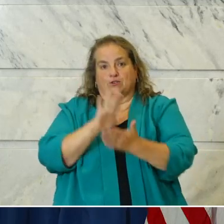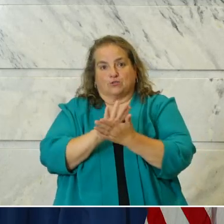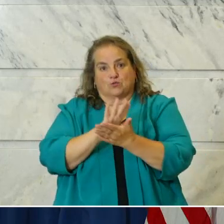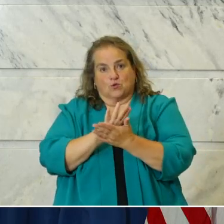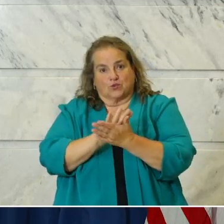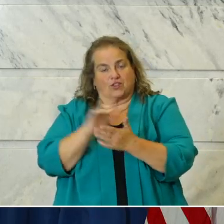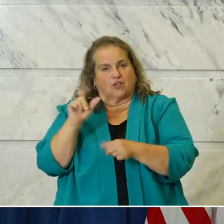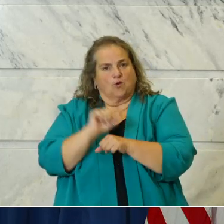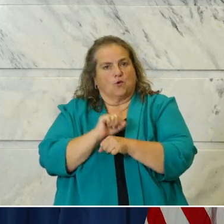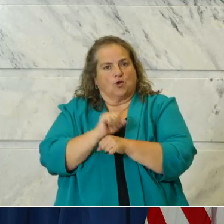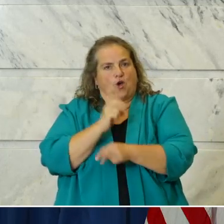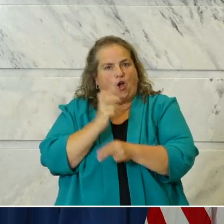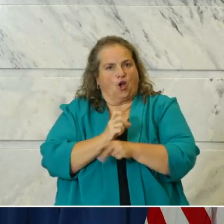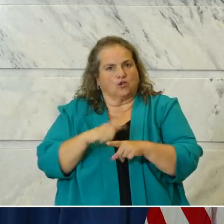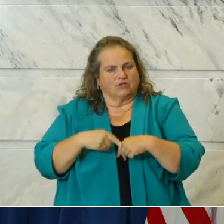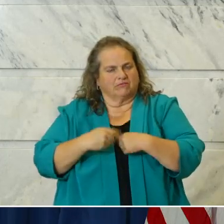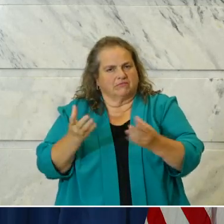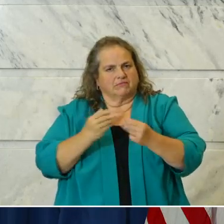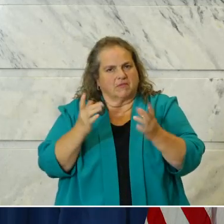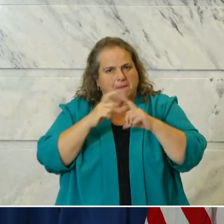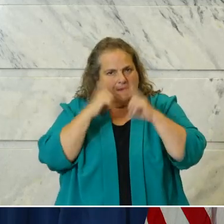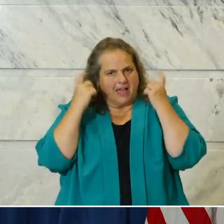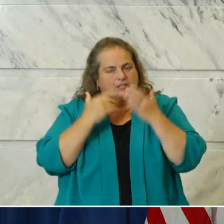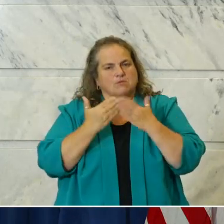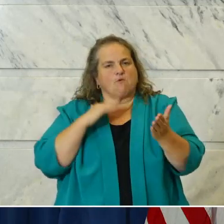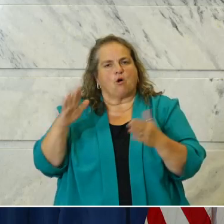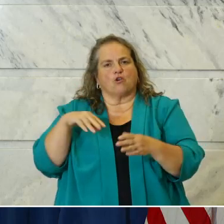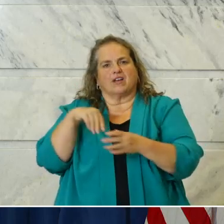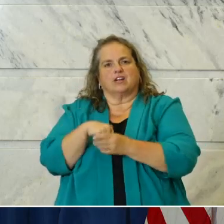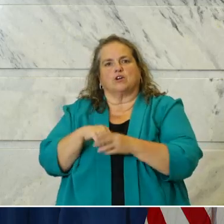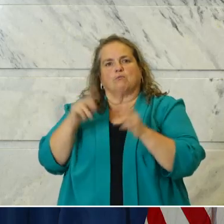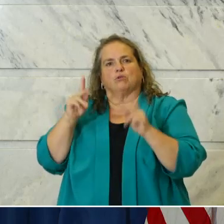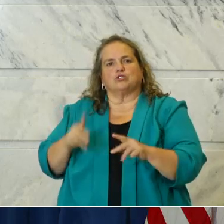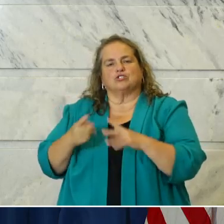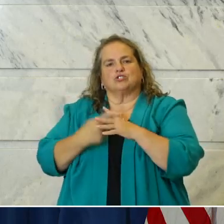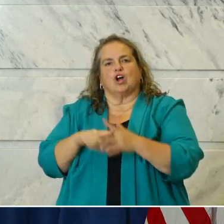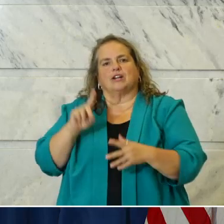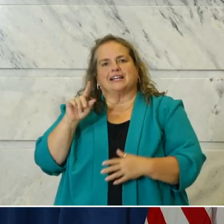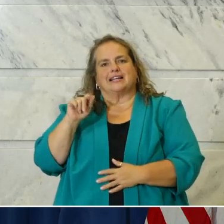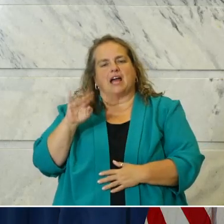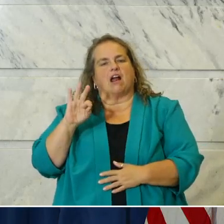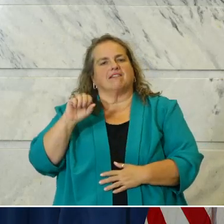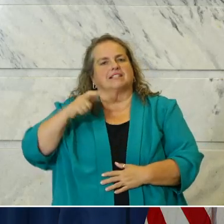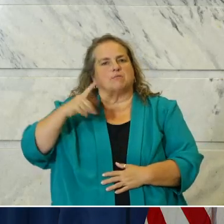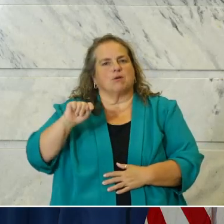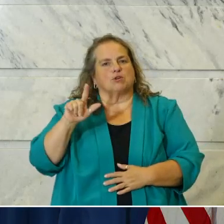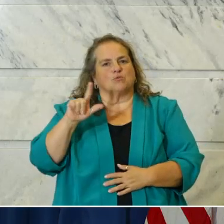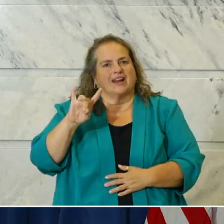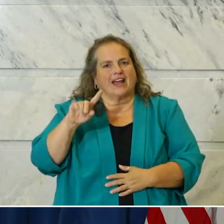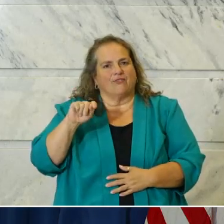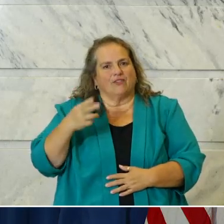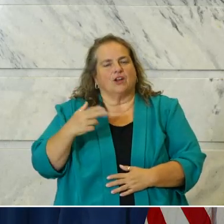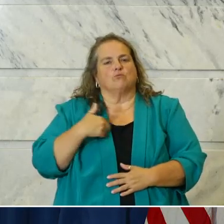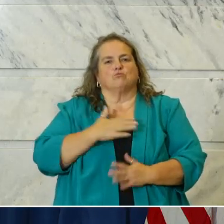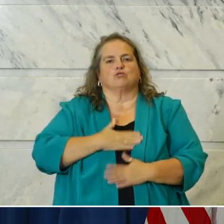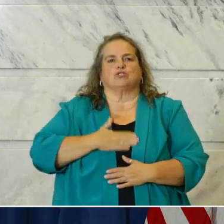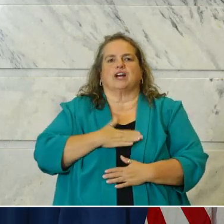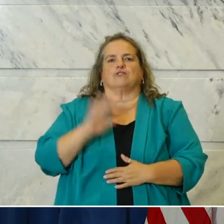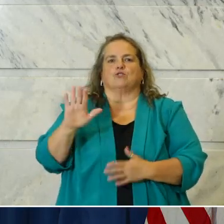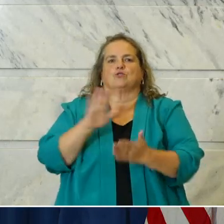working hard to get these out before their in-person start date of September 28th. Appreciate their school